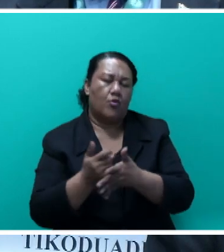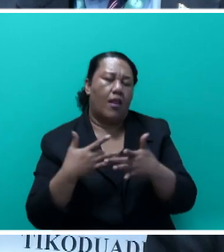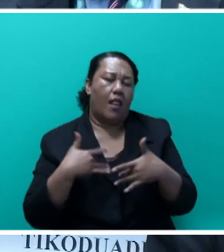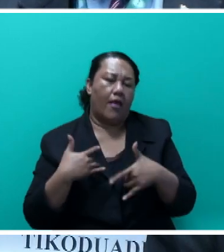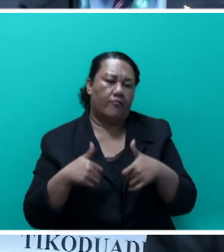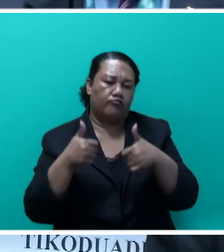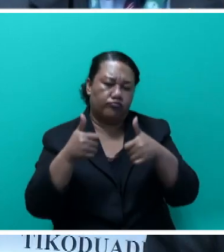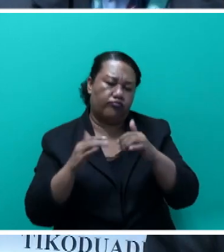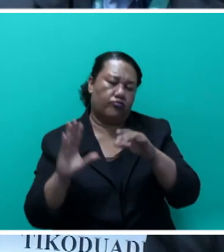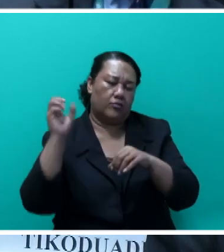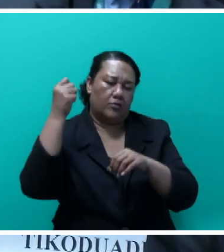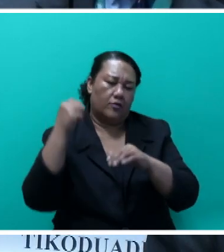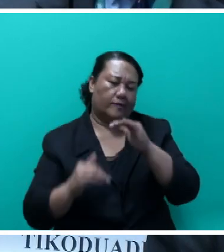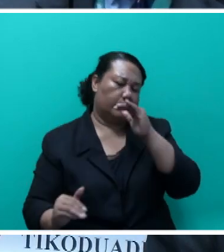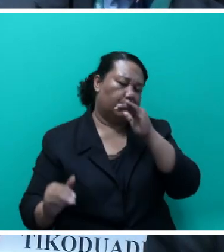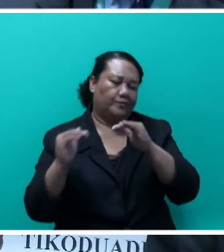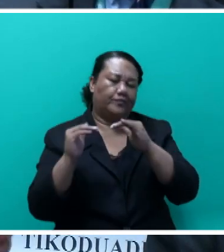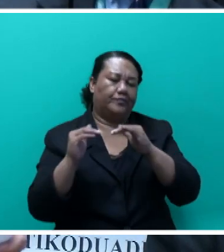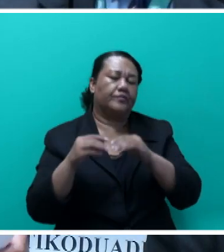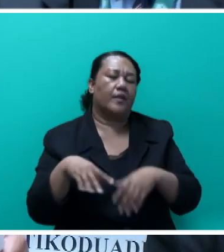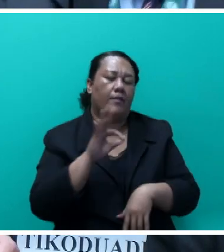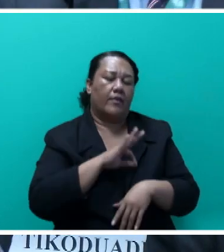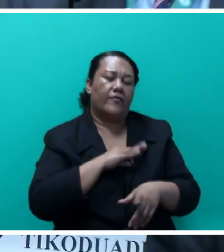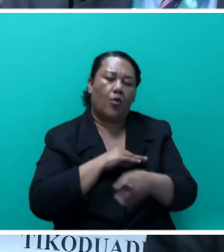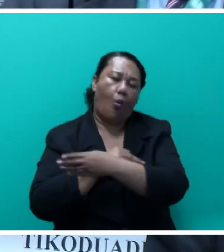prosperity of the sugar industry for the benefit of